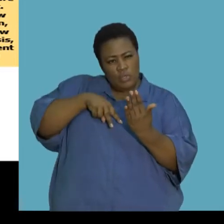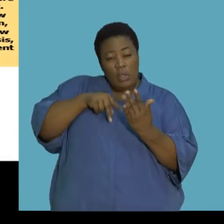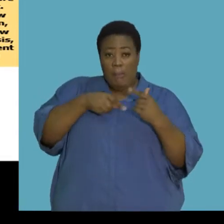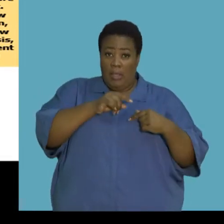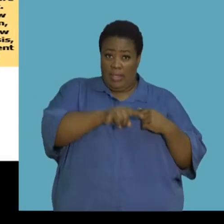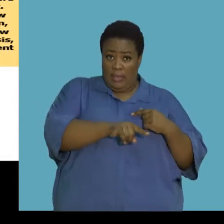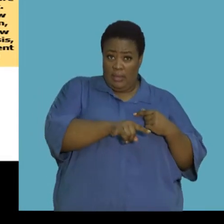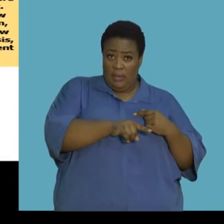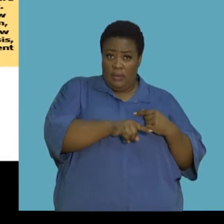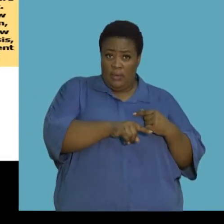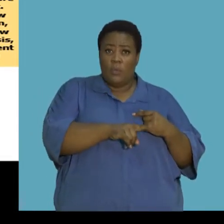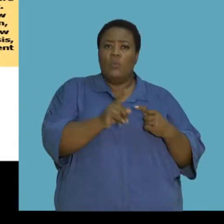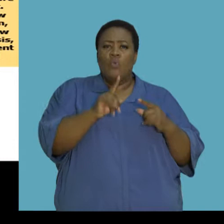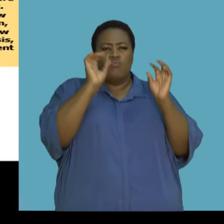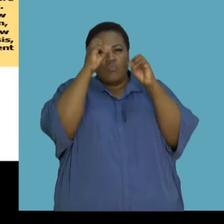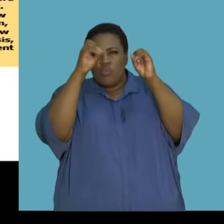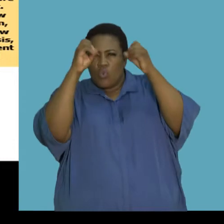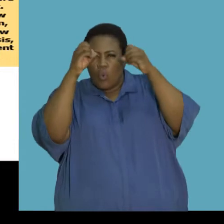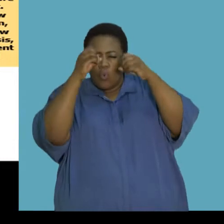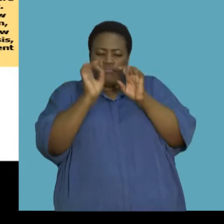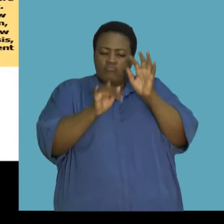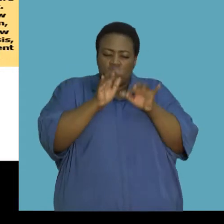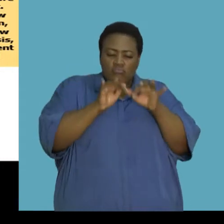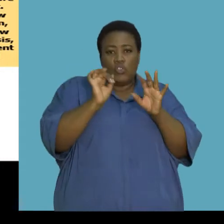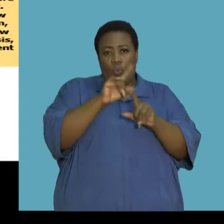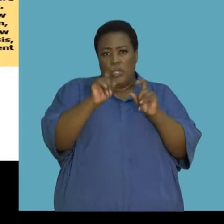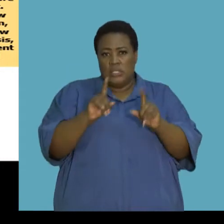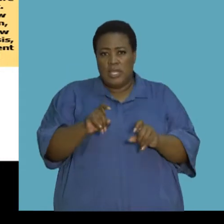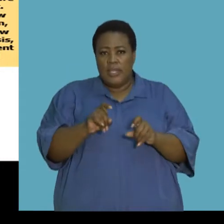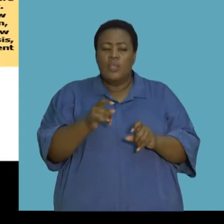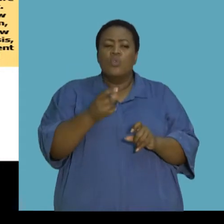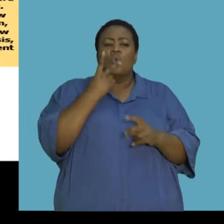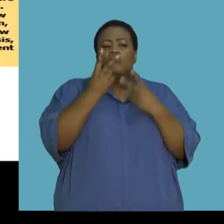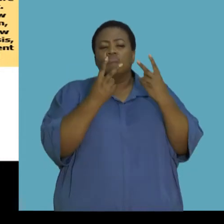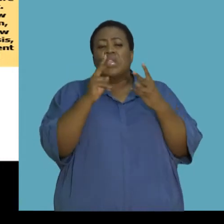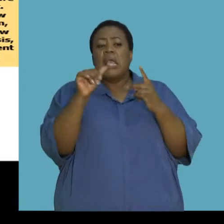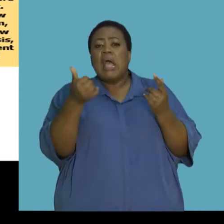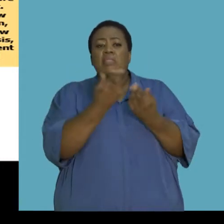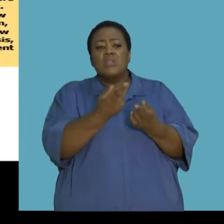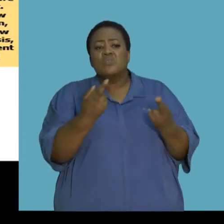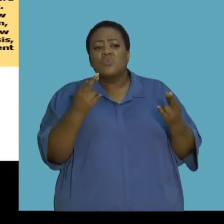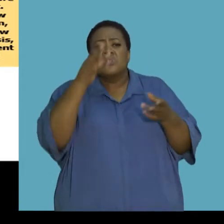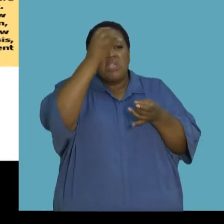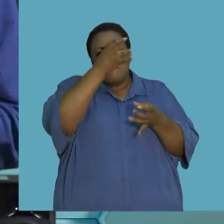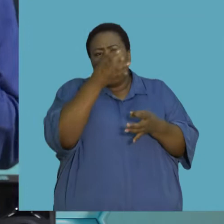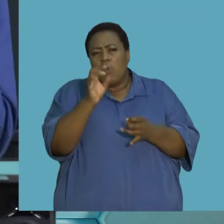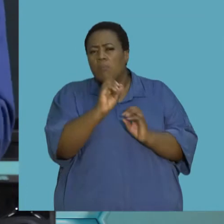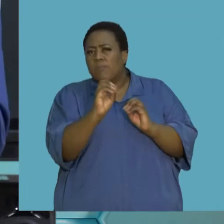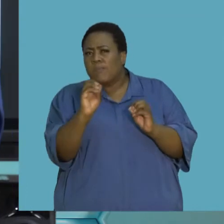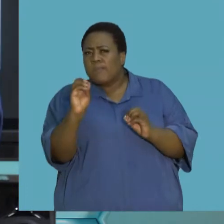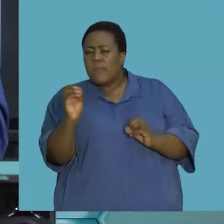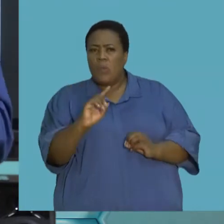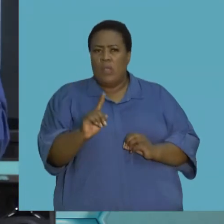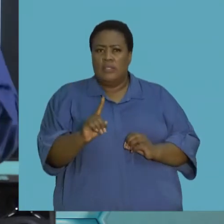reading, and you go into Google and you go and type in your question, and you look at other resources that are available. And